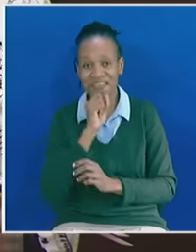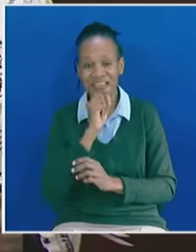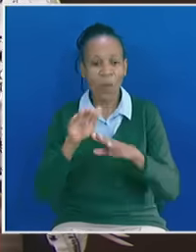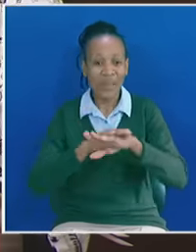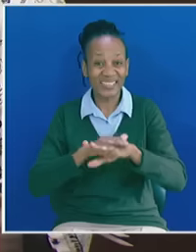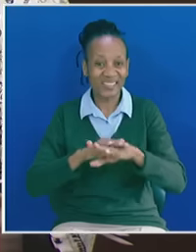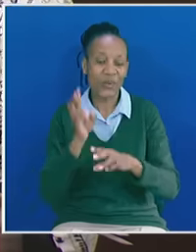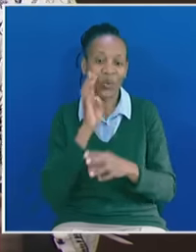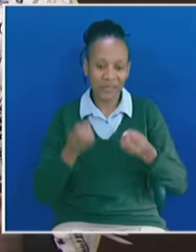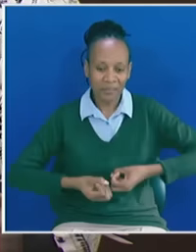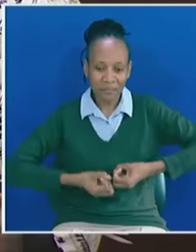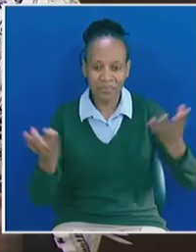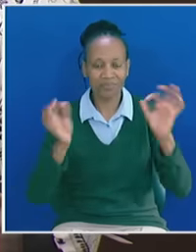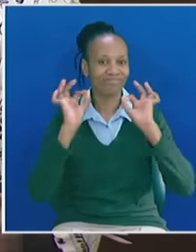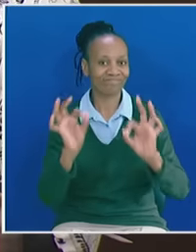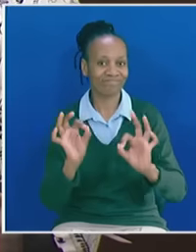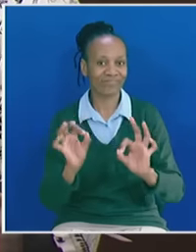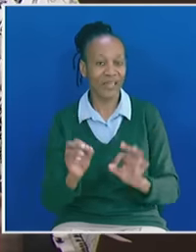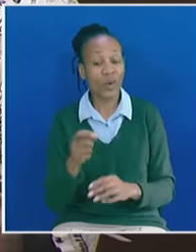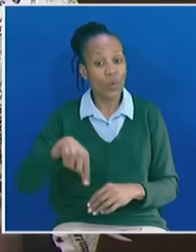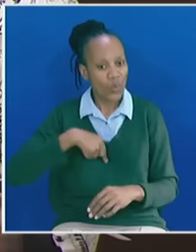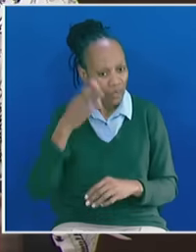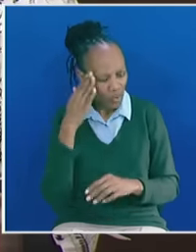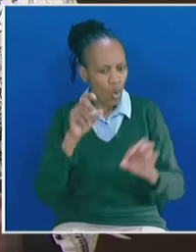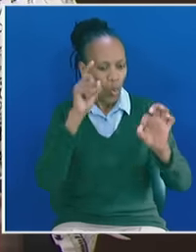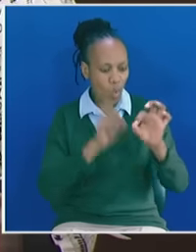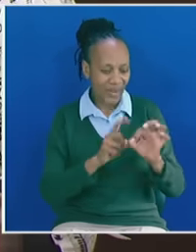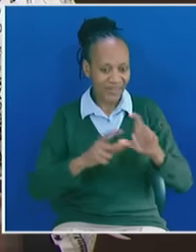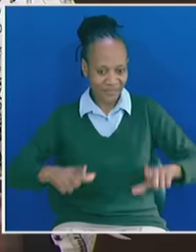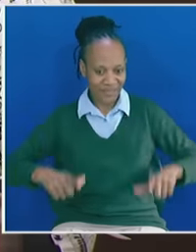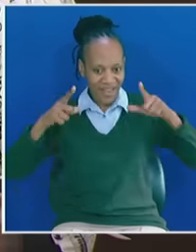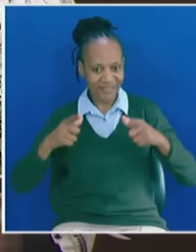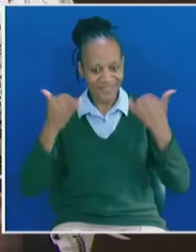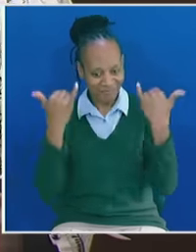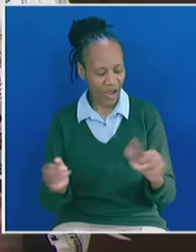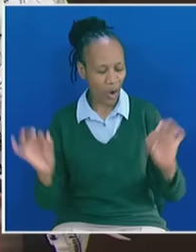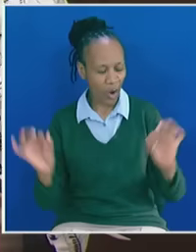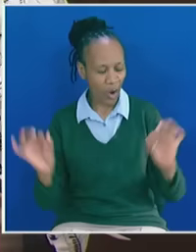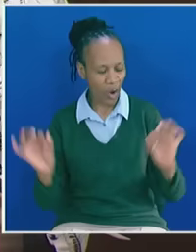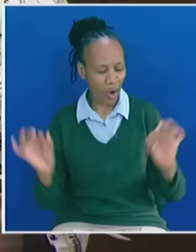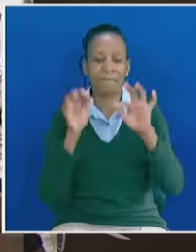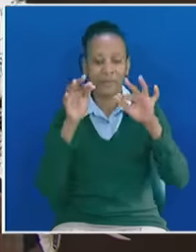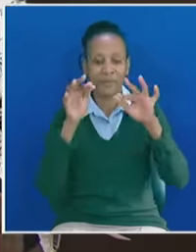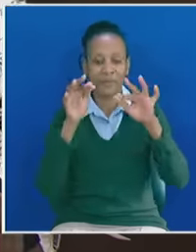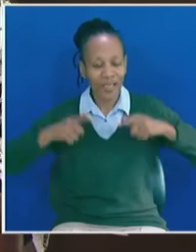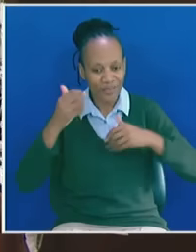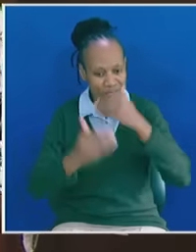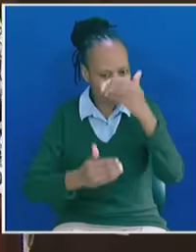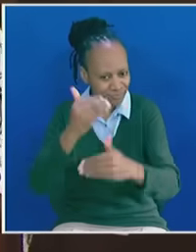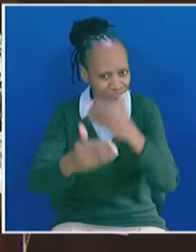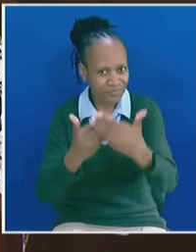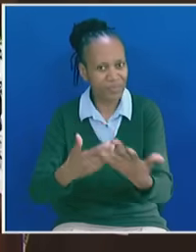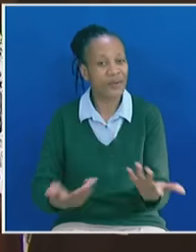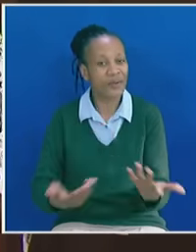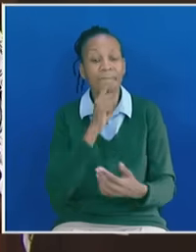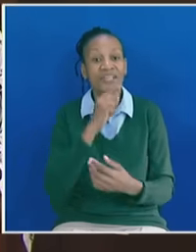water. The quality of lives have been changed where people live, which is one of the core values together